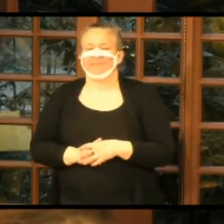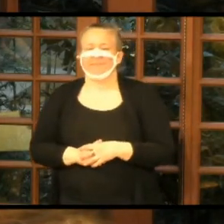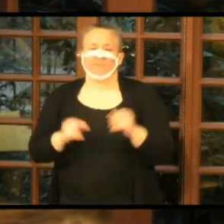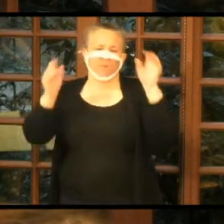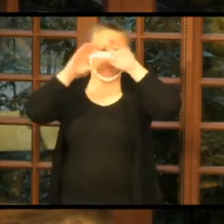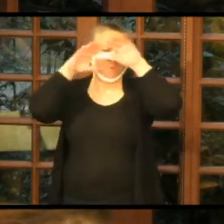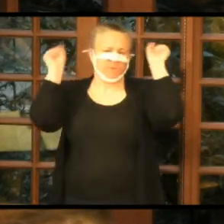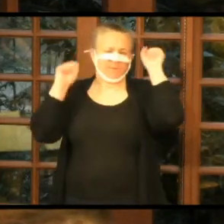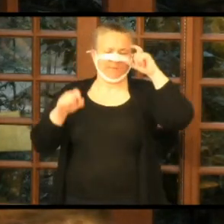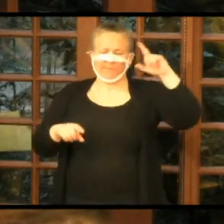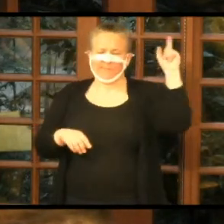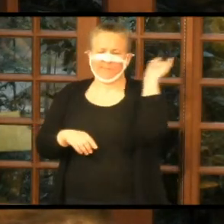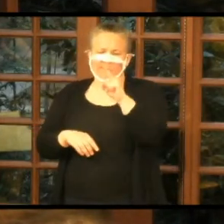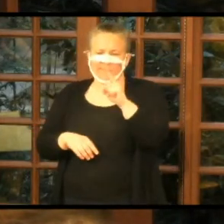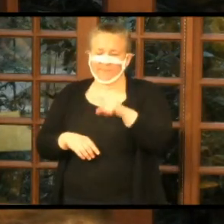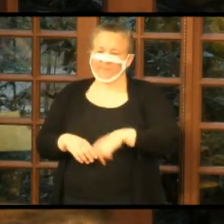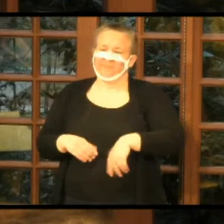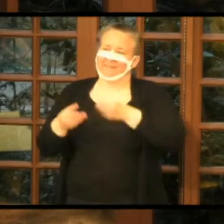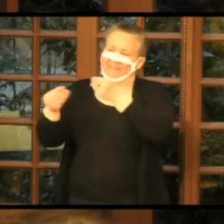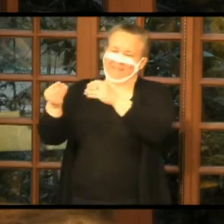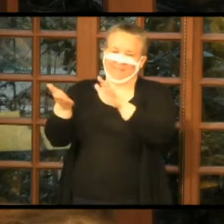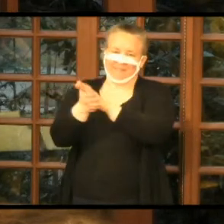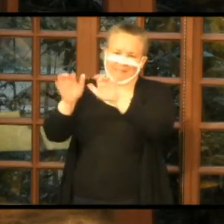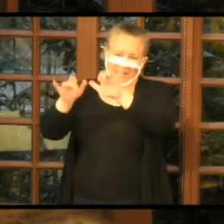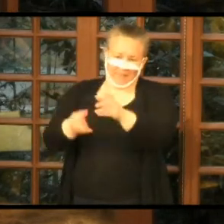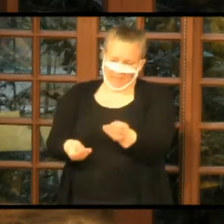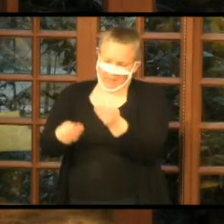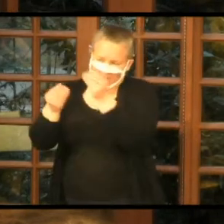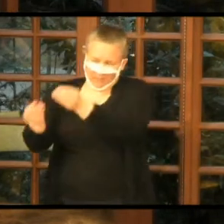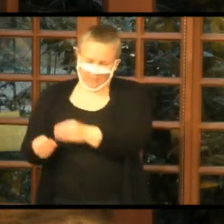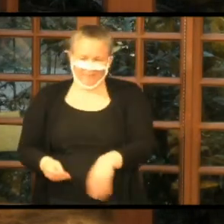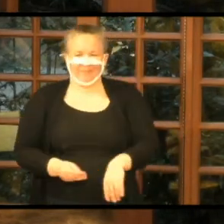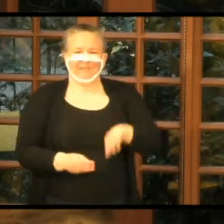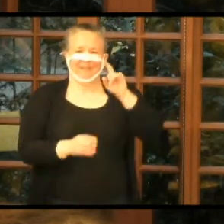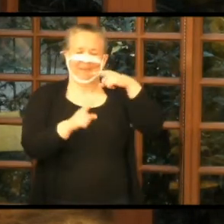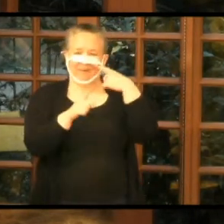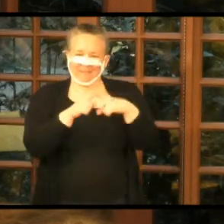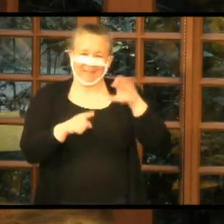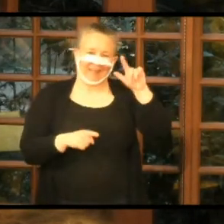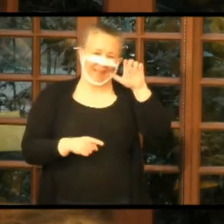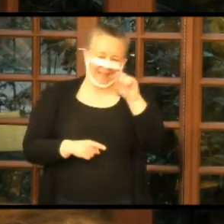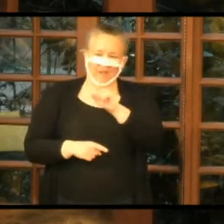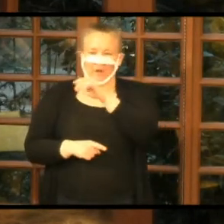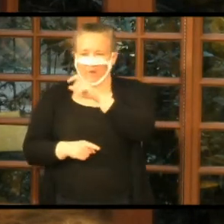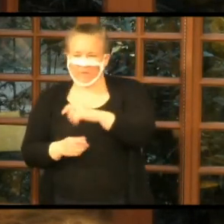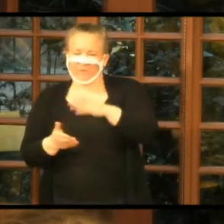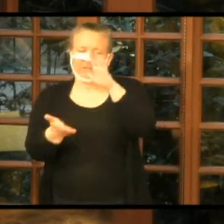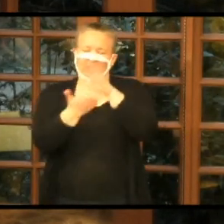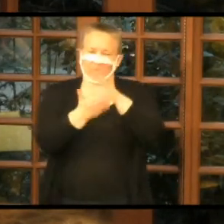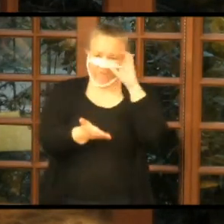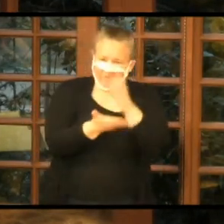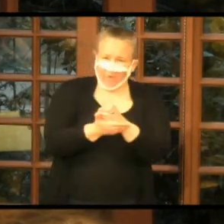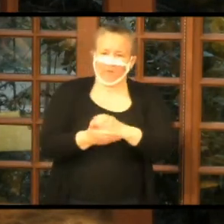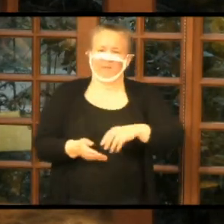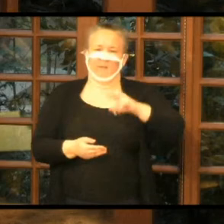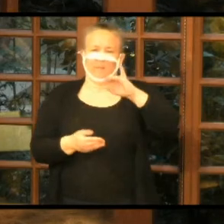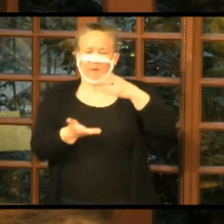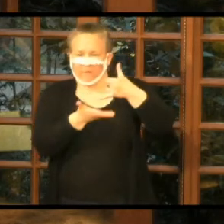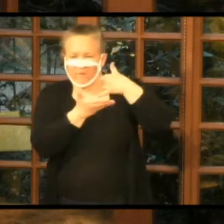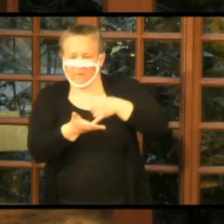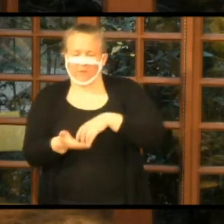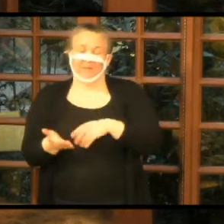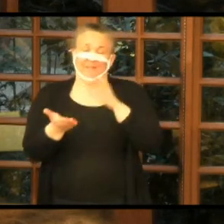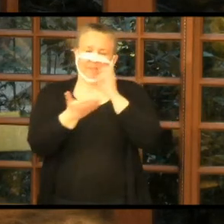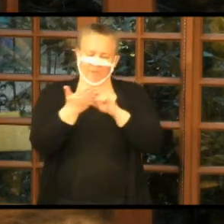Superintendent Swall emerges and hands February the statement, 8x10s of Elliot's and Austin's school photos and a large mug. She stares